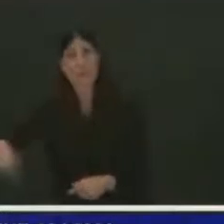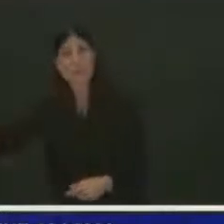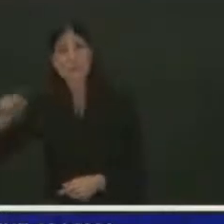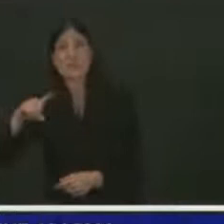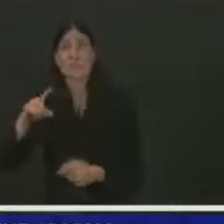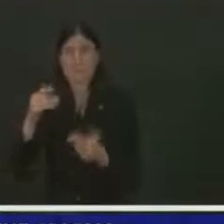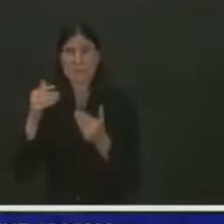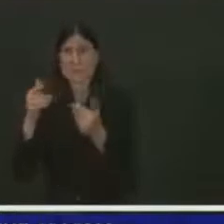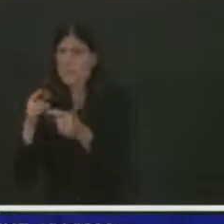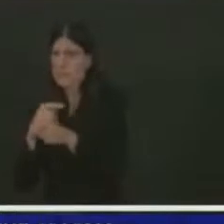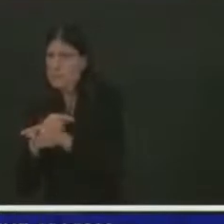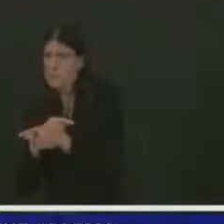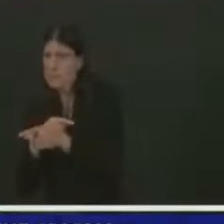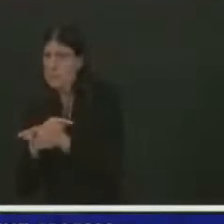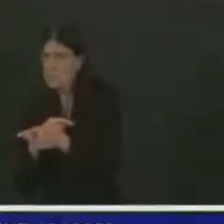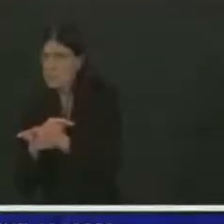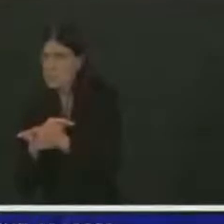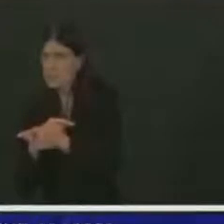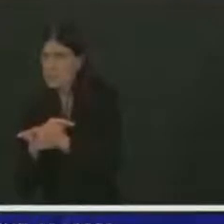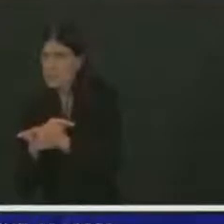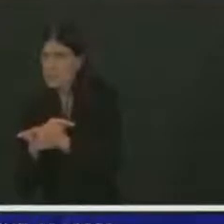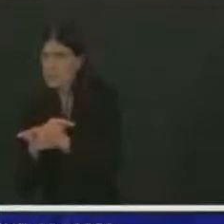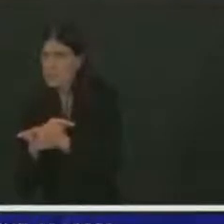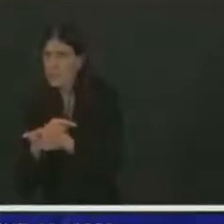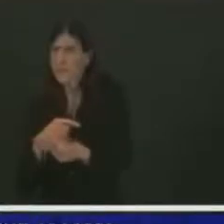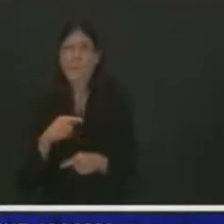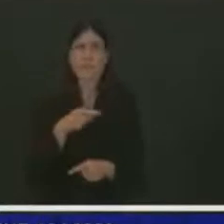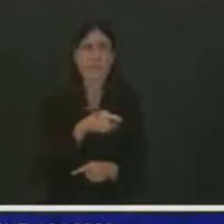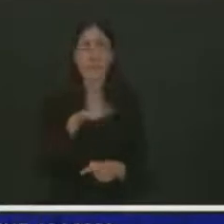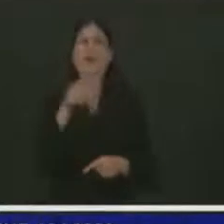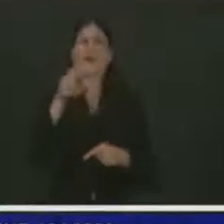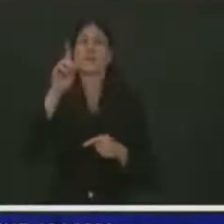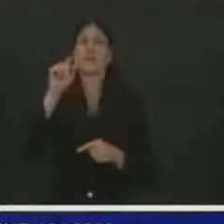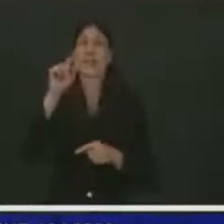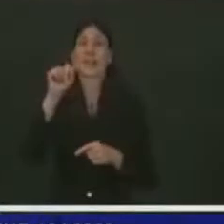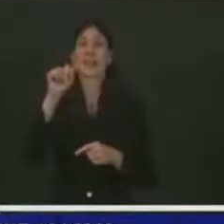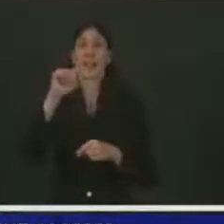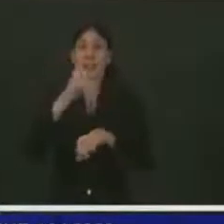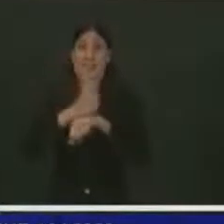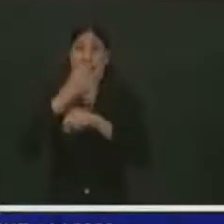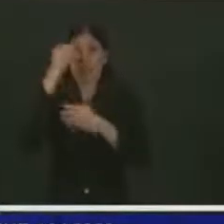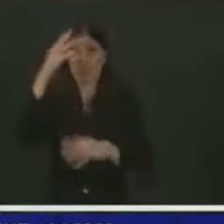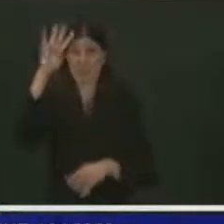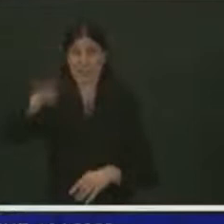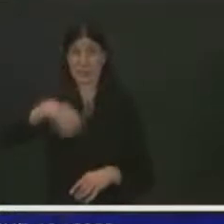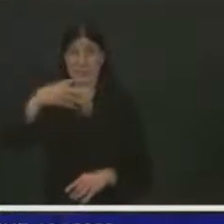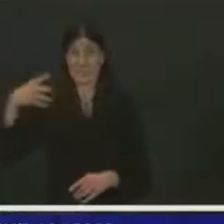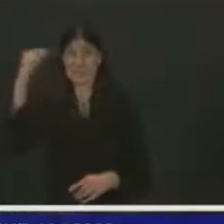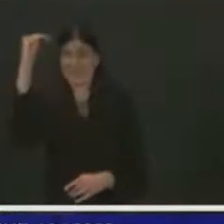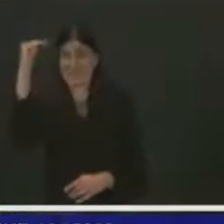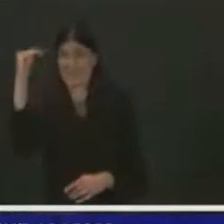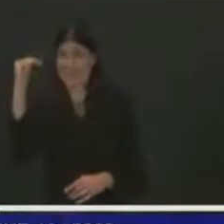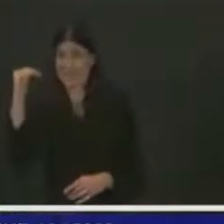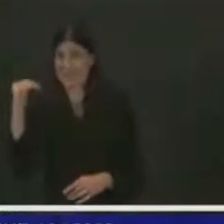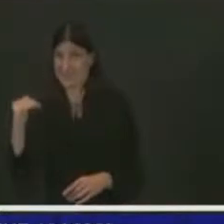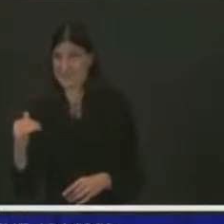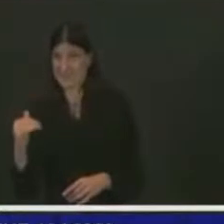this setting? You said for high school graduations, be creative and get under the guidelines. In this specific case, and